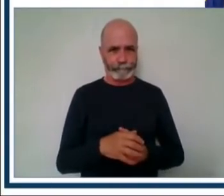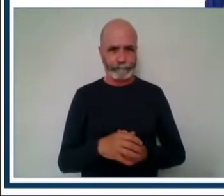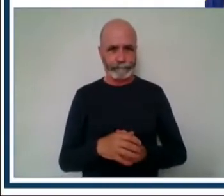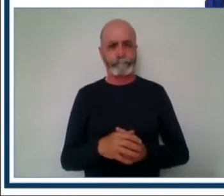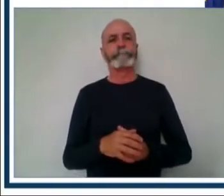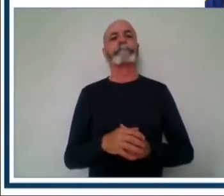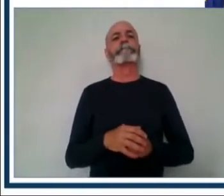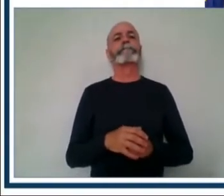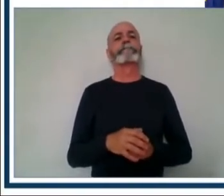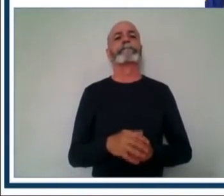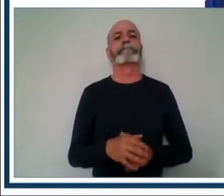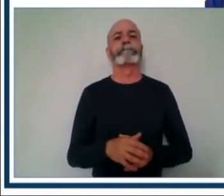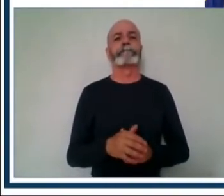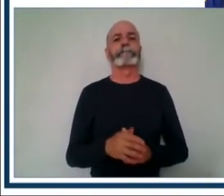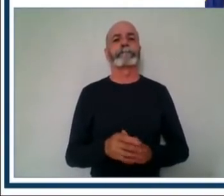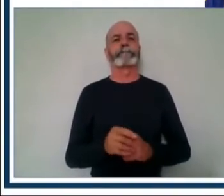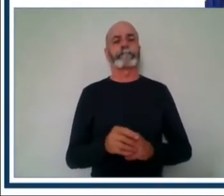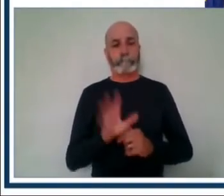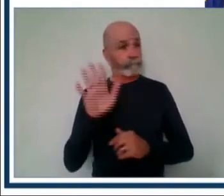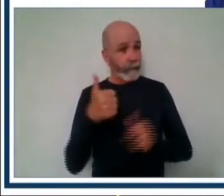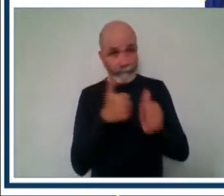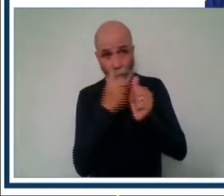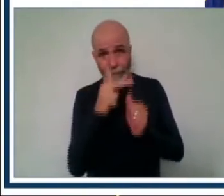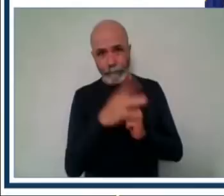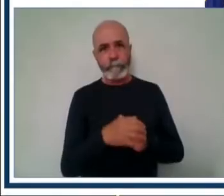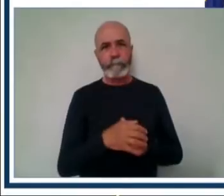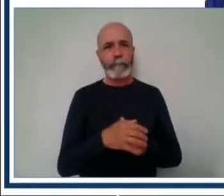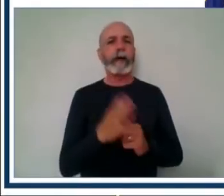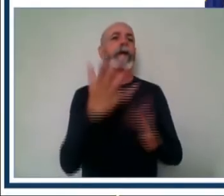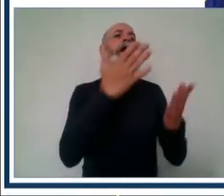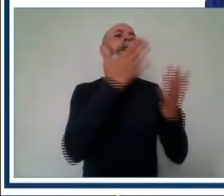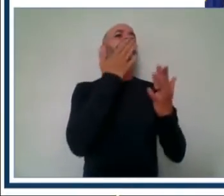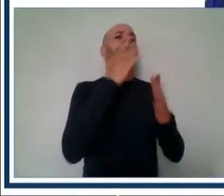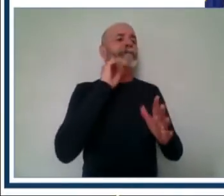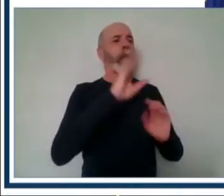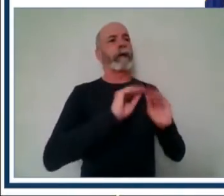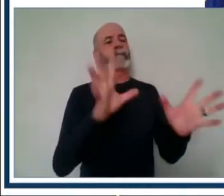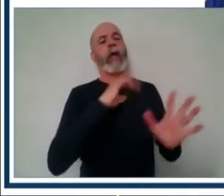me a specific question about daycares, and that was that